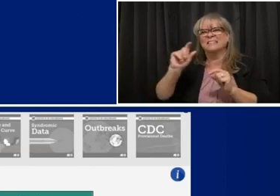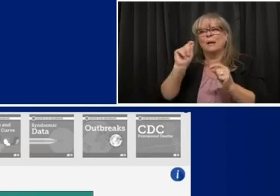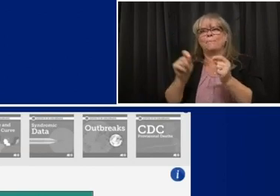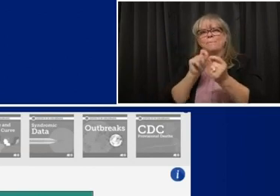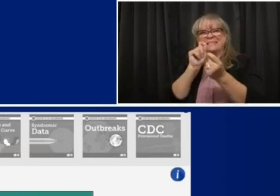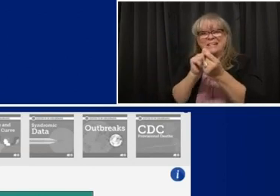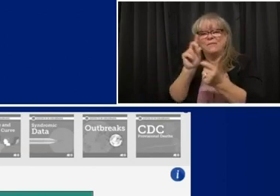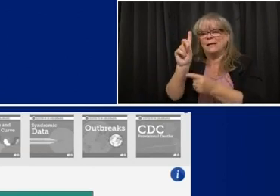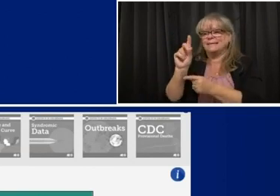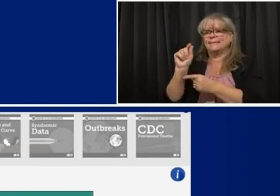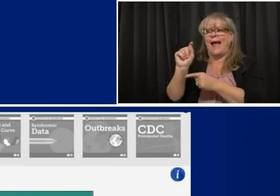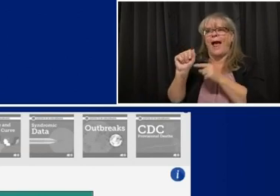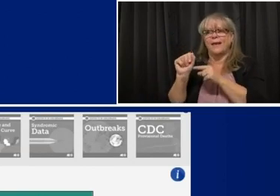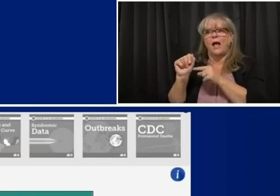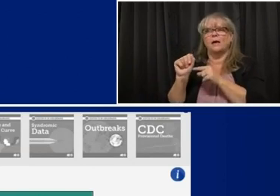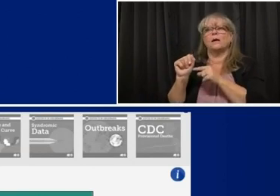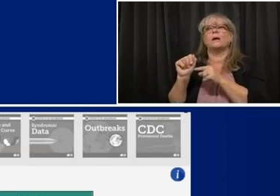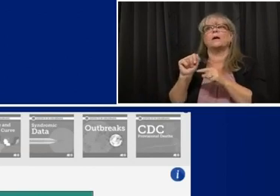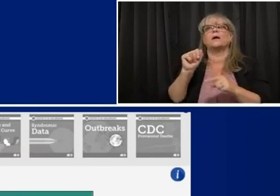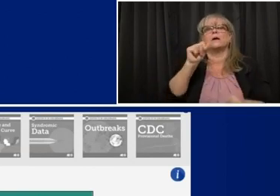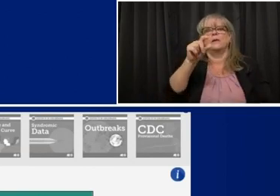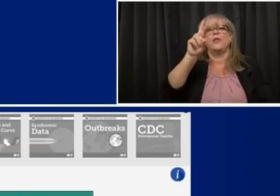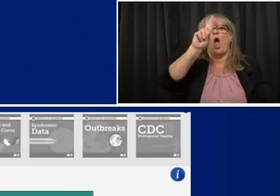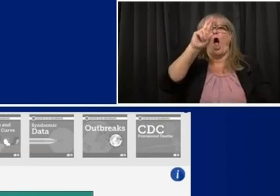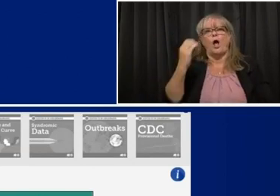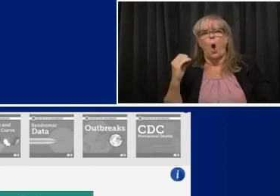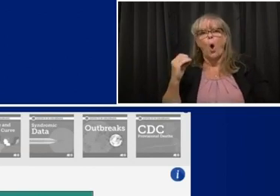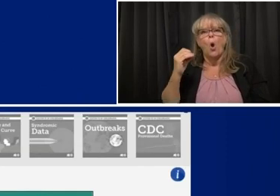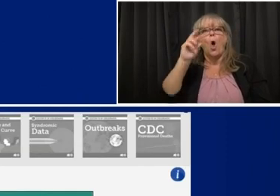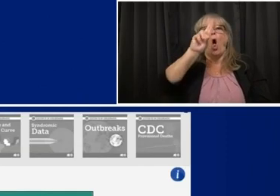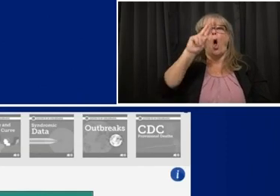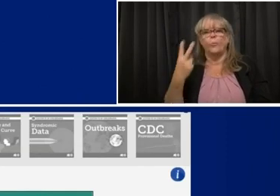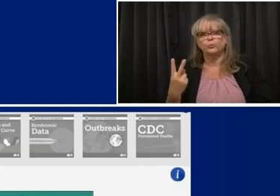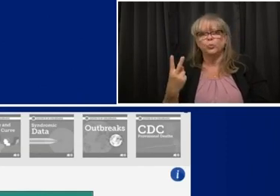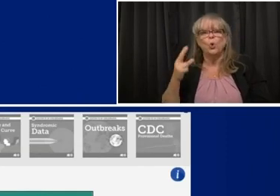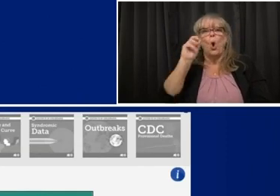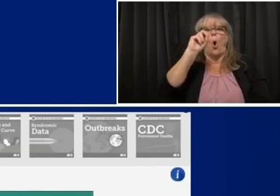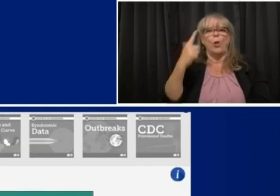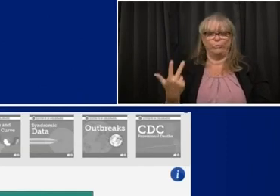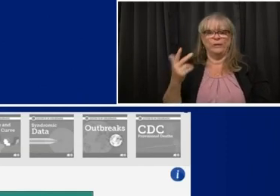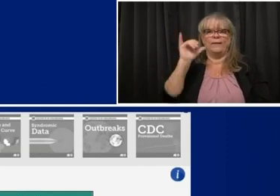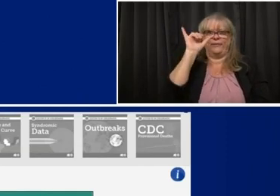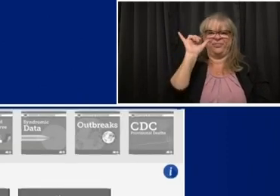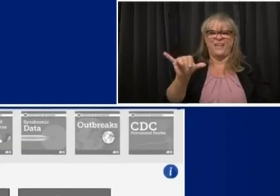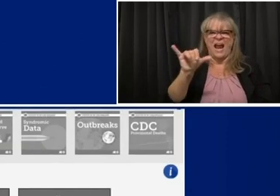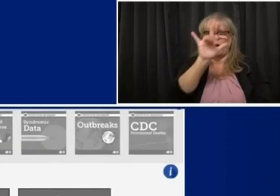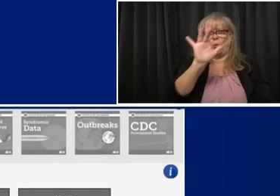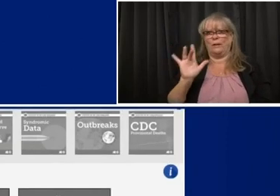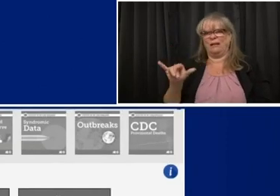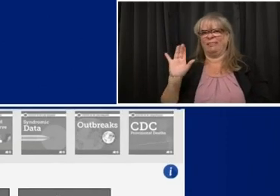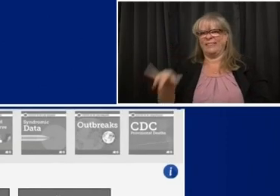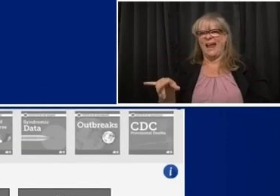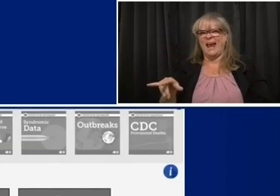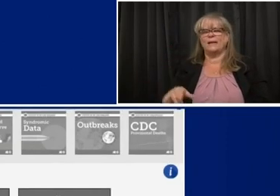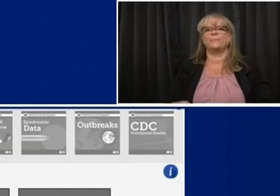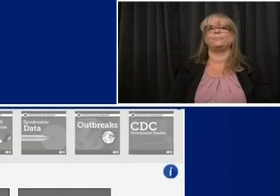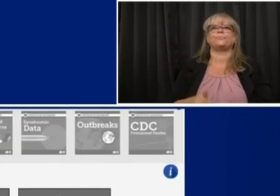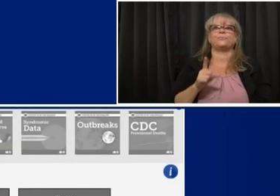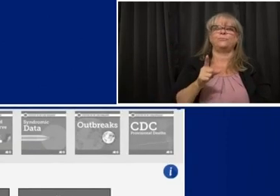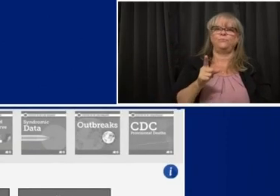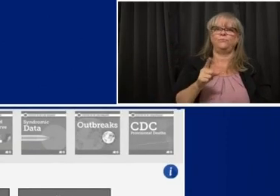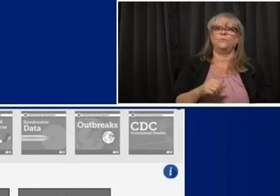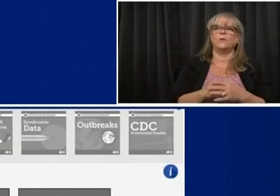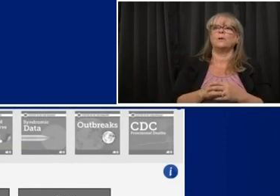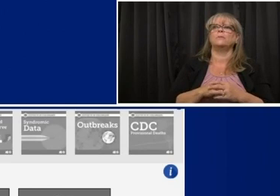can hover over the data and get detailed information for each of the data points. Next slide. So moving